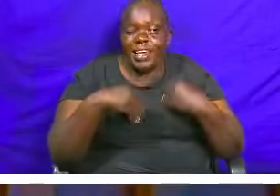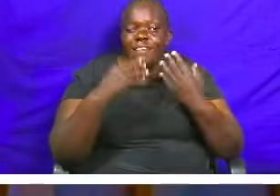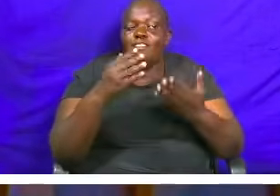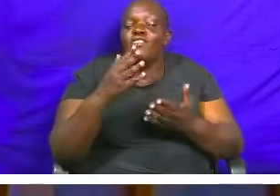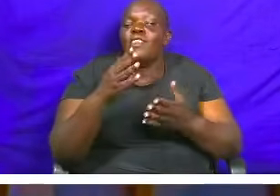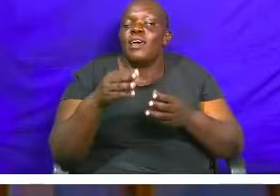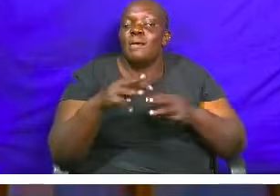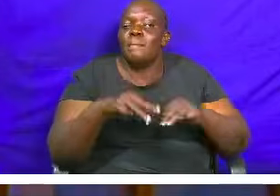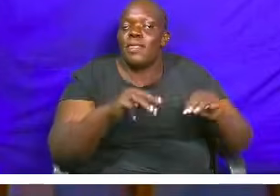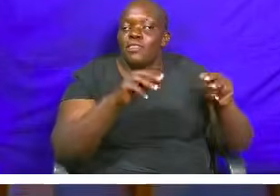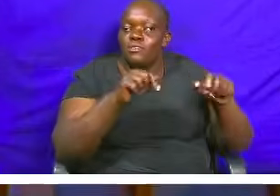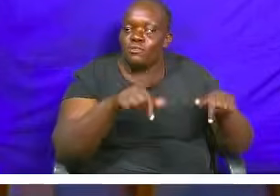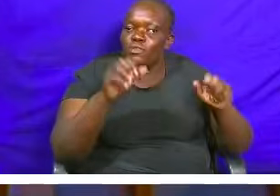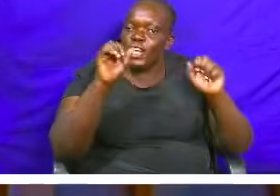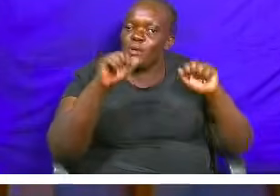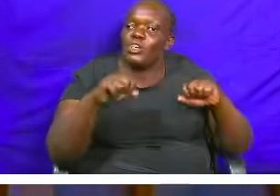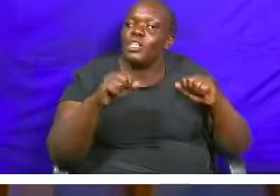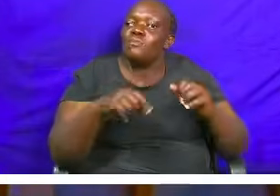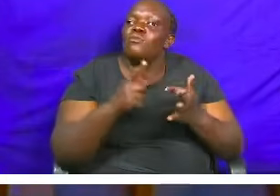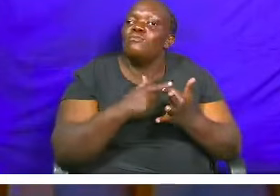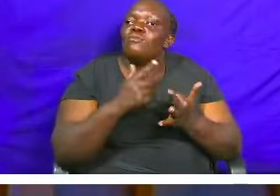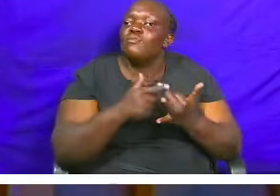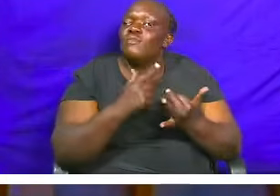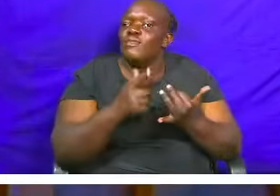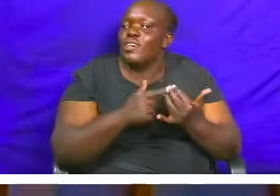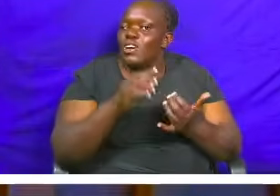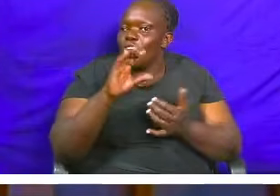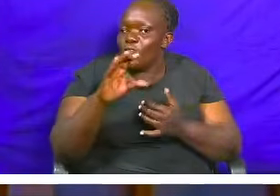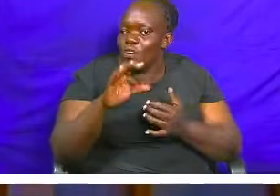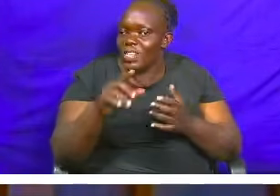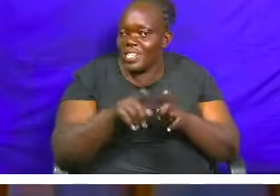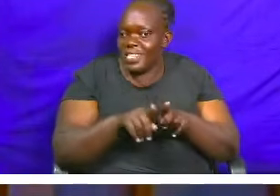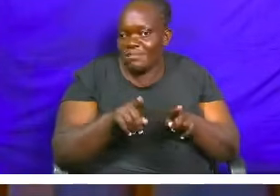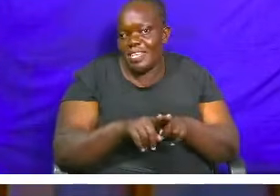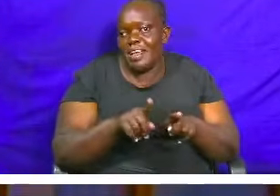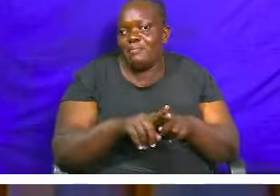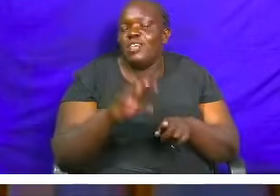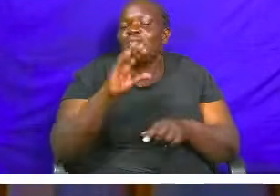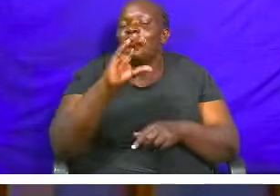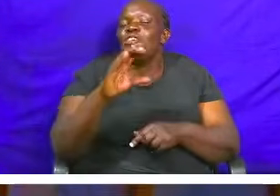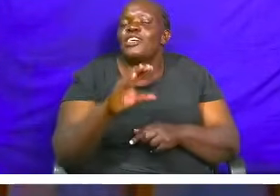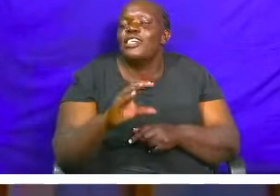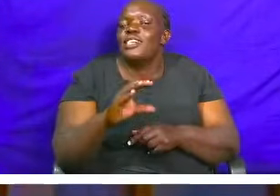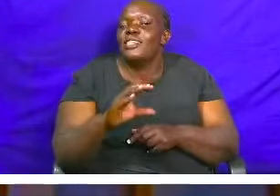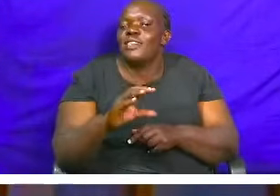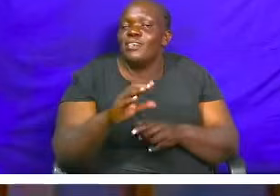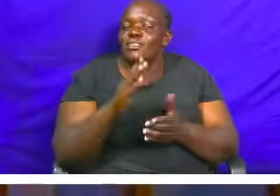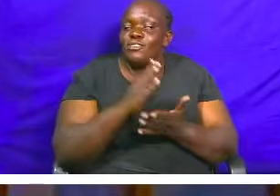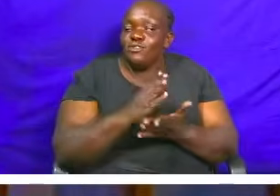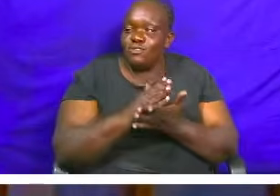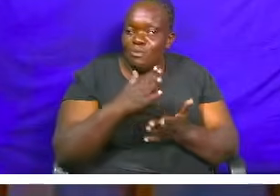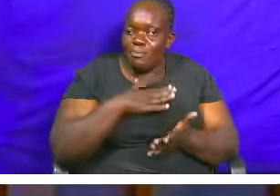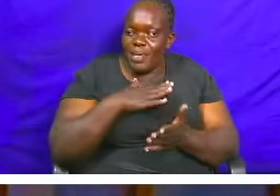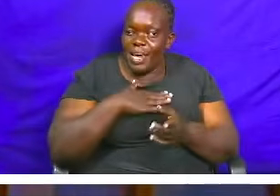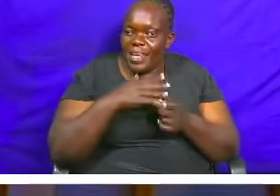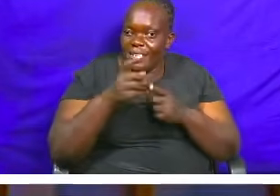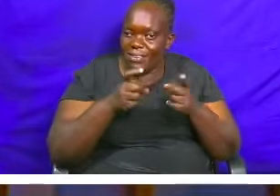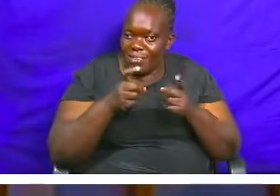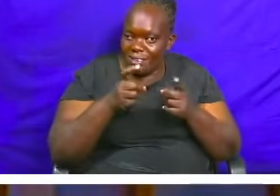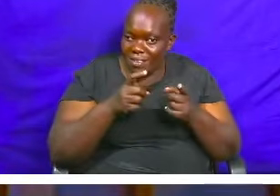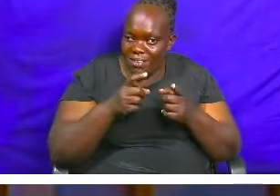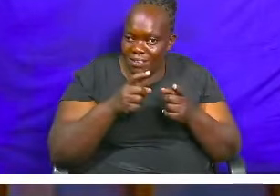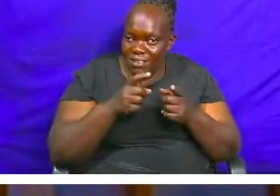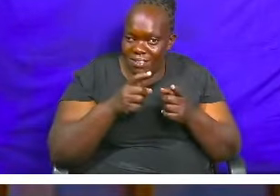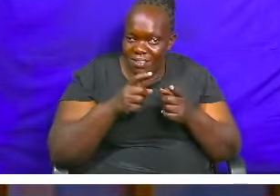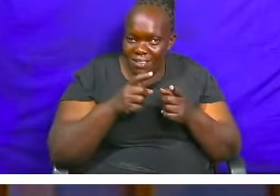formula today, you can be able to calculate the prices and arrive at the same price that me as a regulator has arrived at. Okay, the final The only